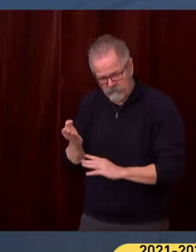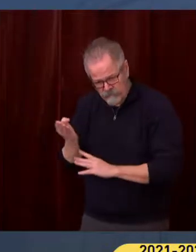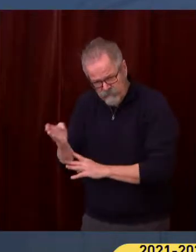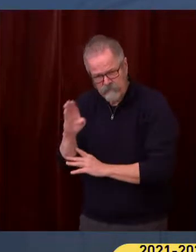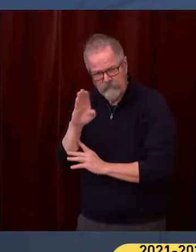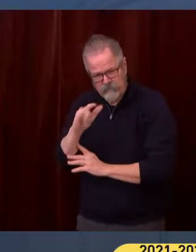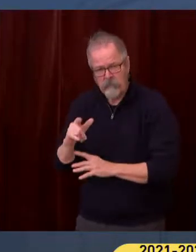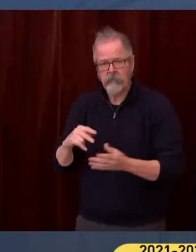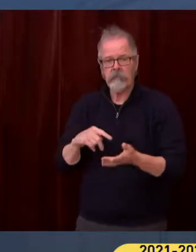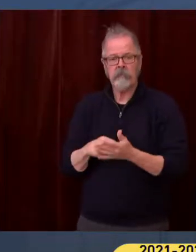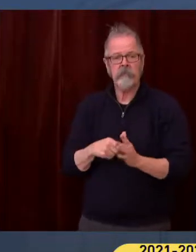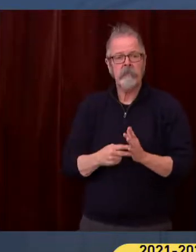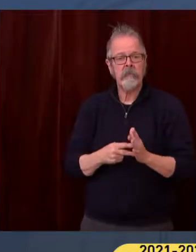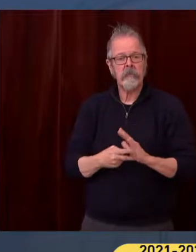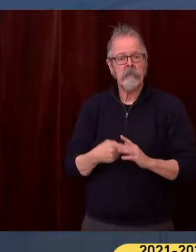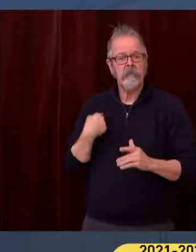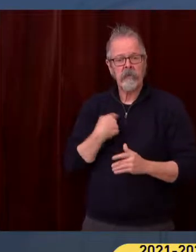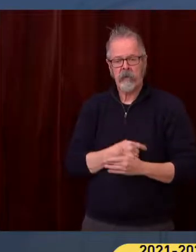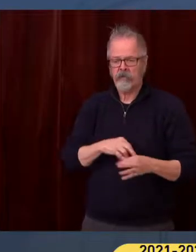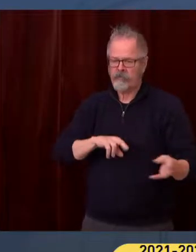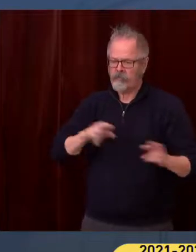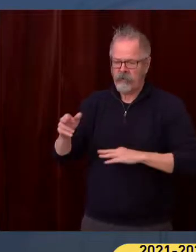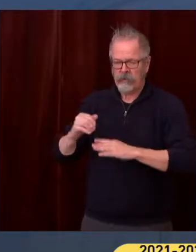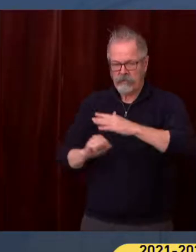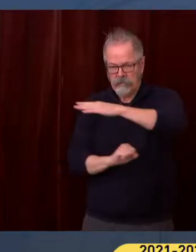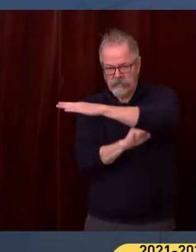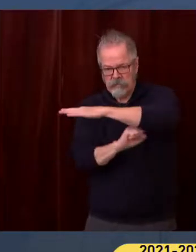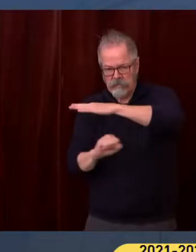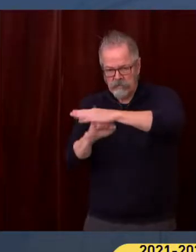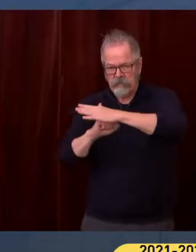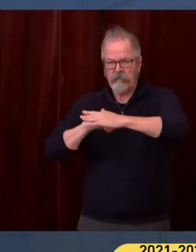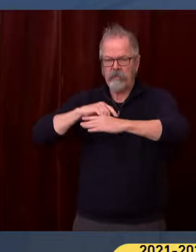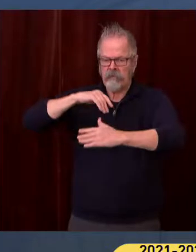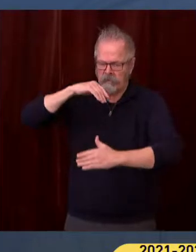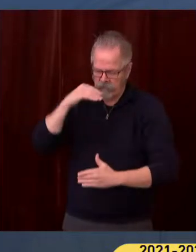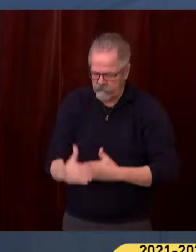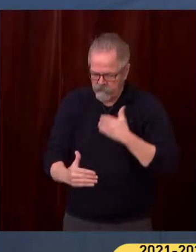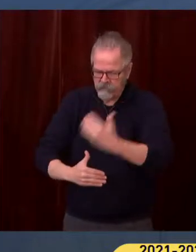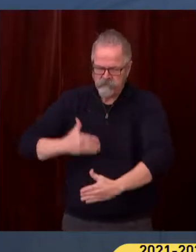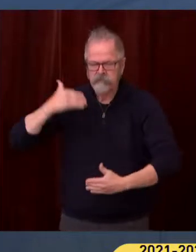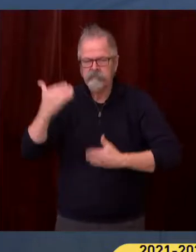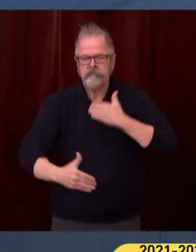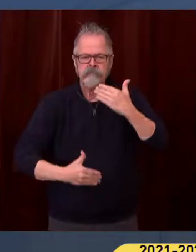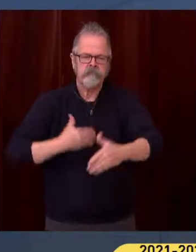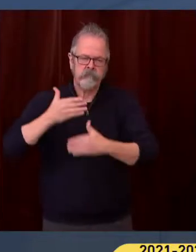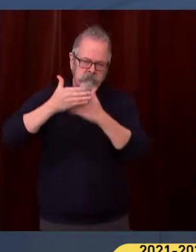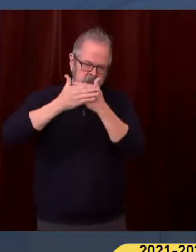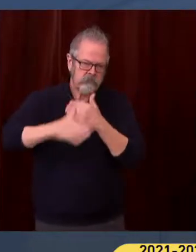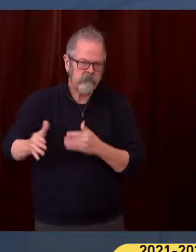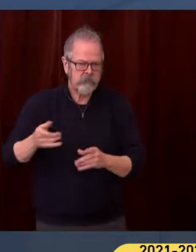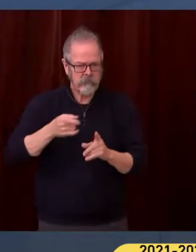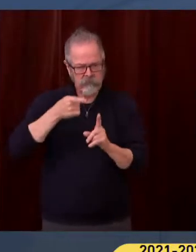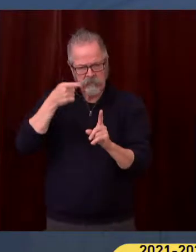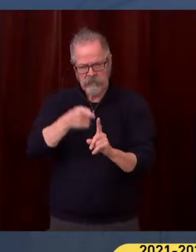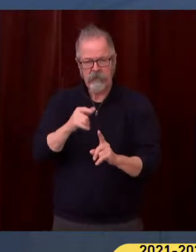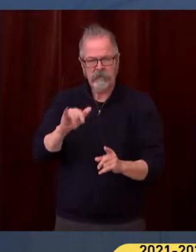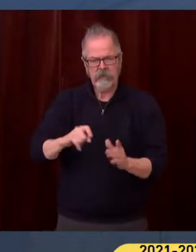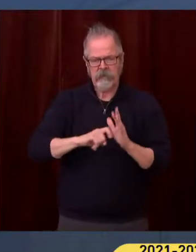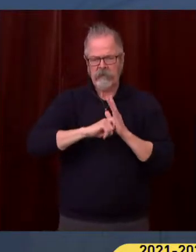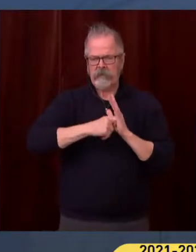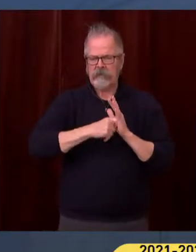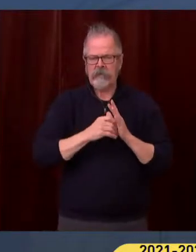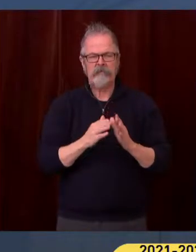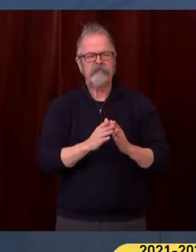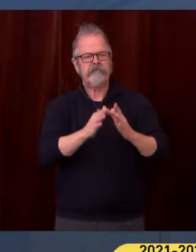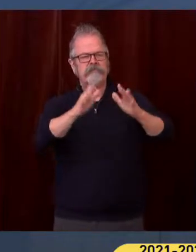that has equity and social justice as its core, in a way that recognizes the importance of strong labor standards, and in the way that does it,